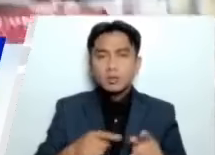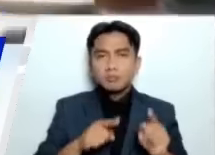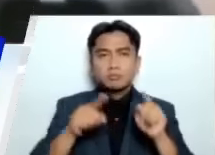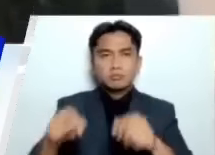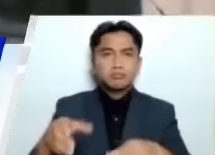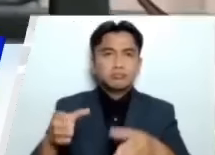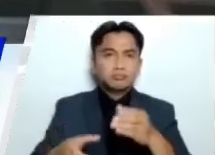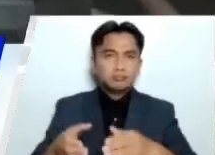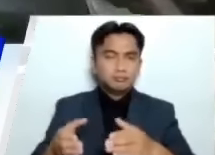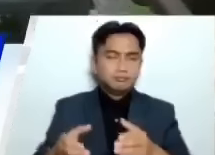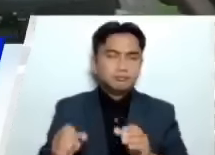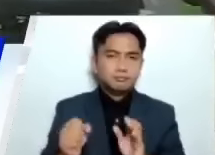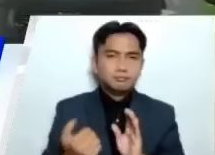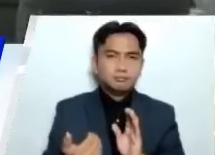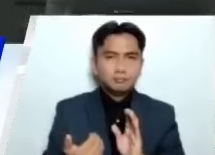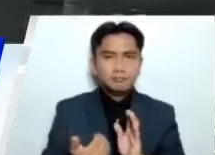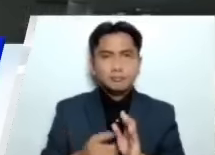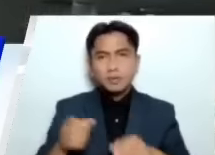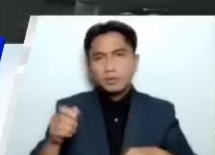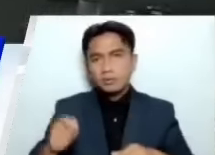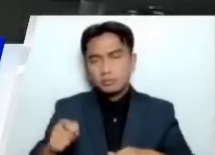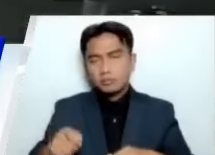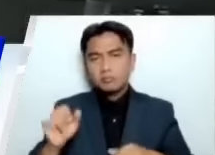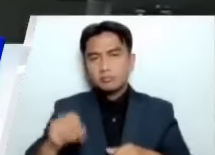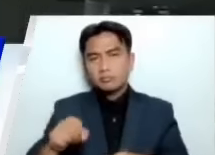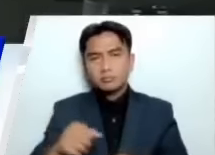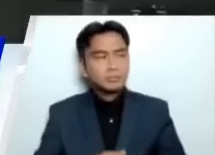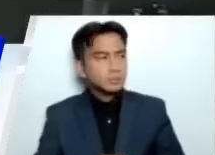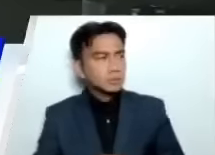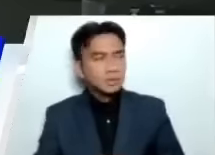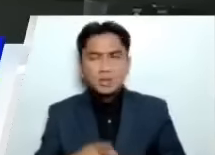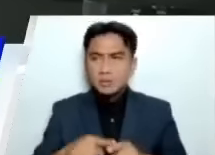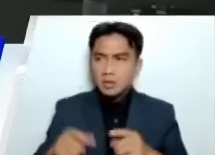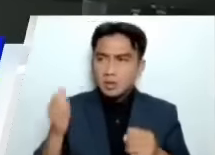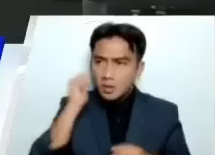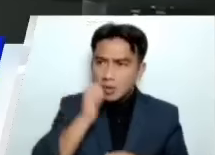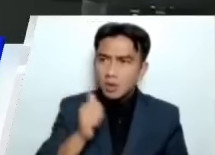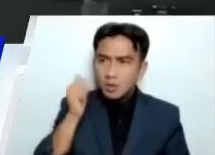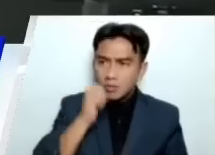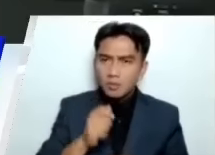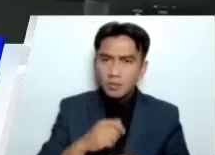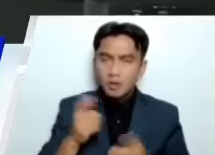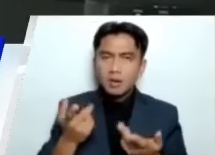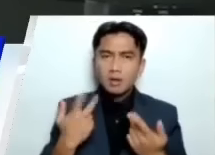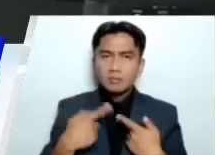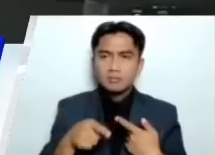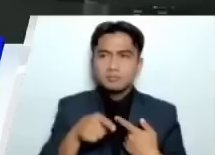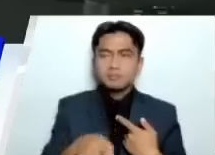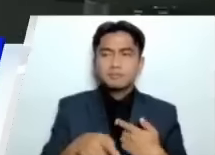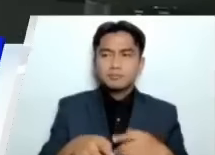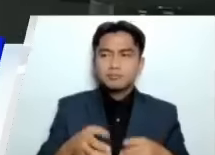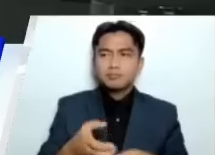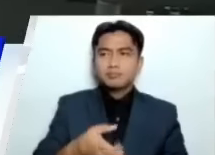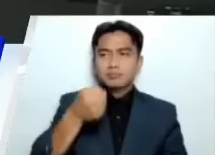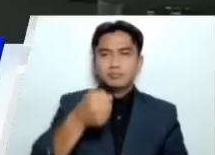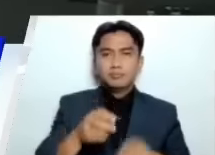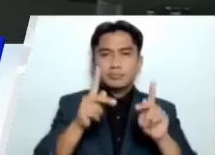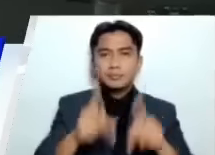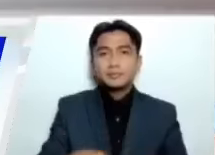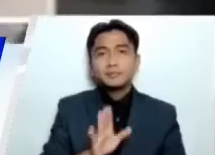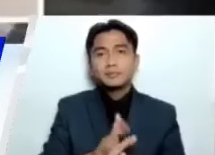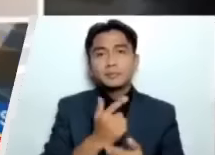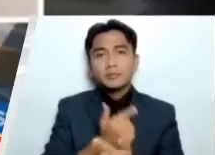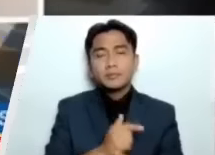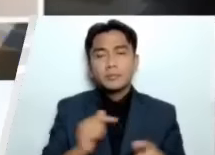Opo, pero oo, that is pero araw-araw, you are depriving a person of her liberty while I